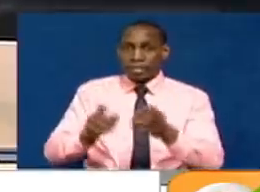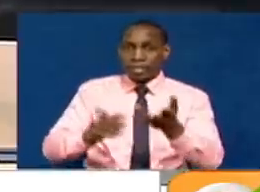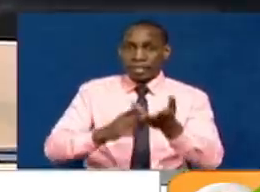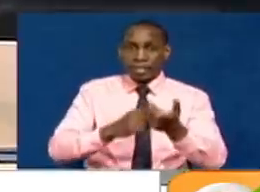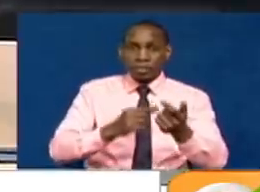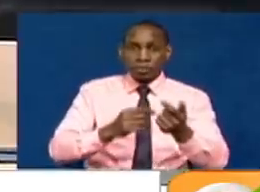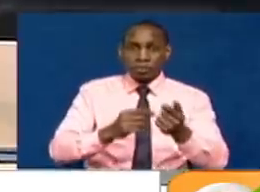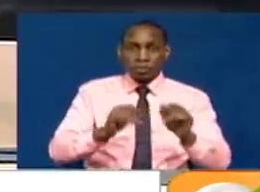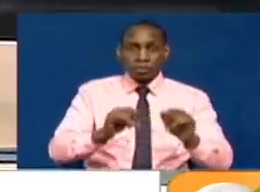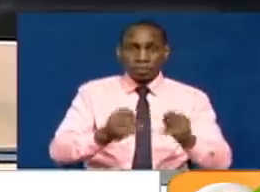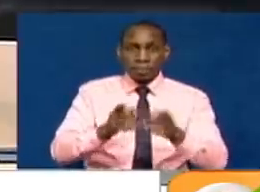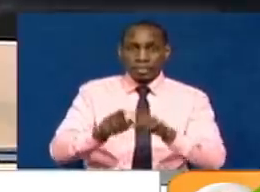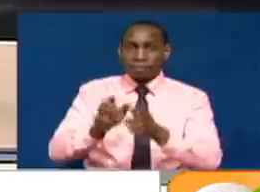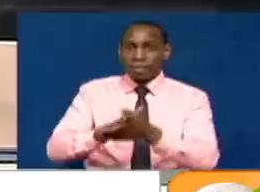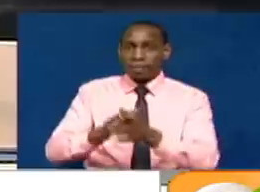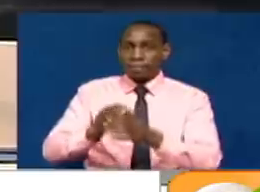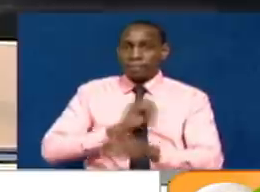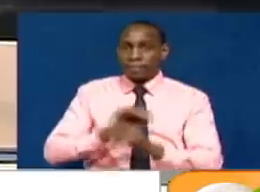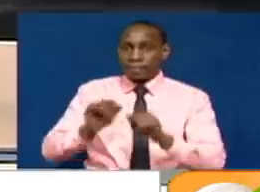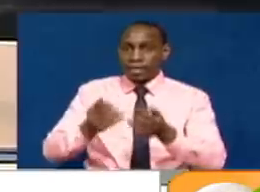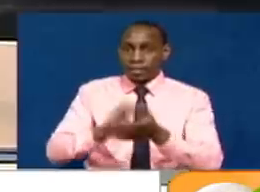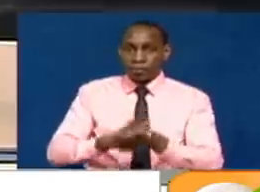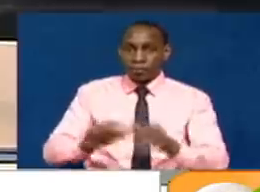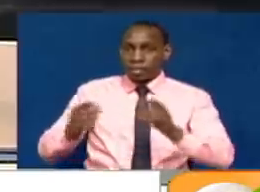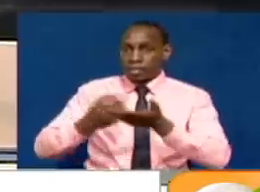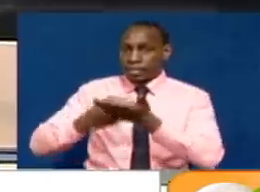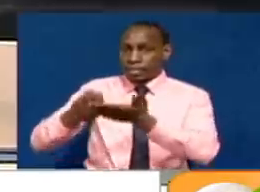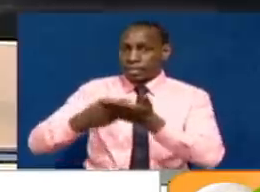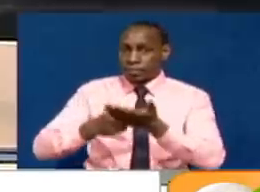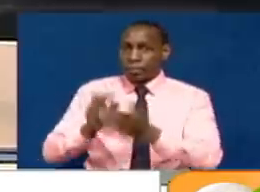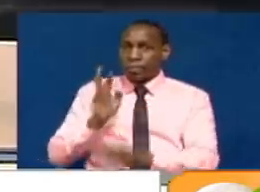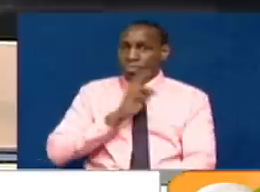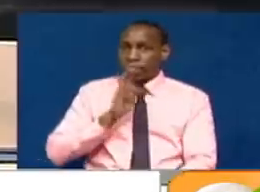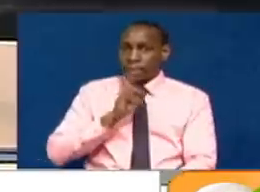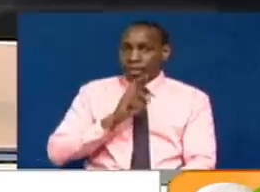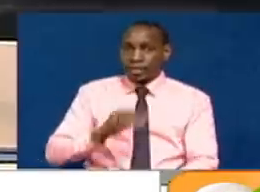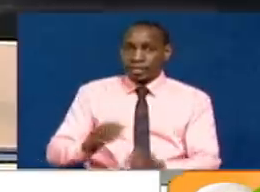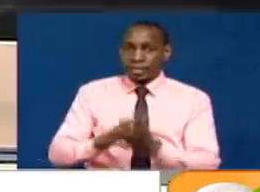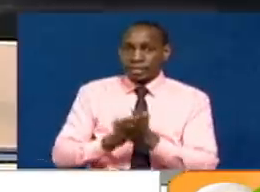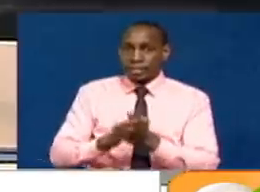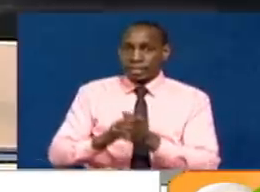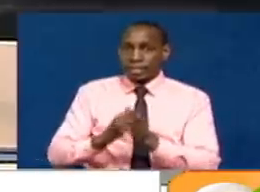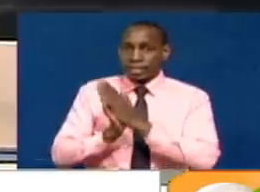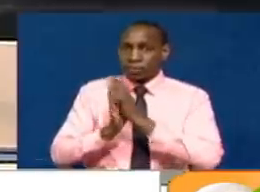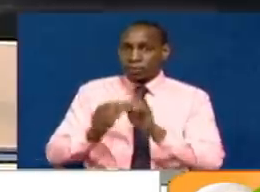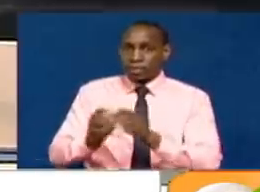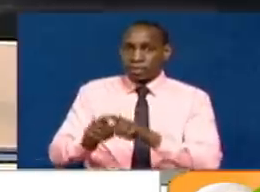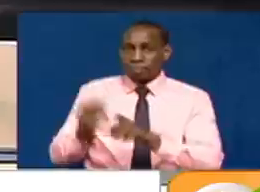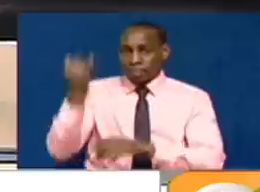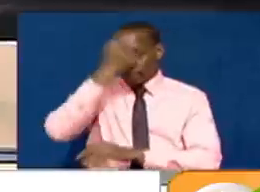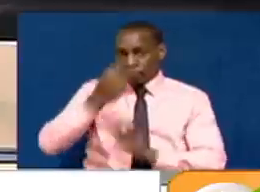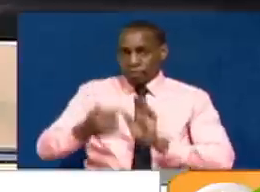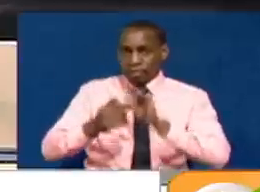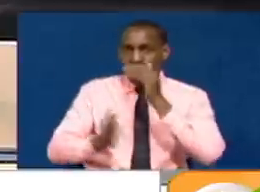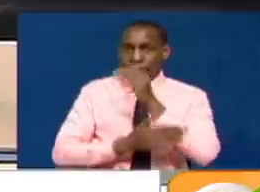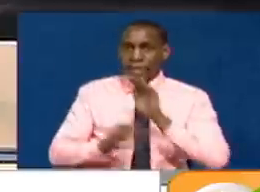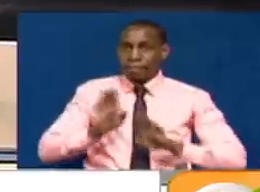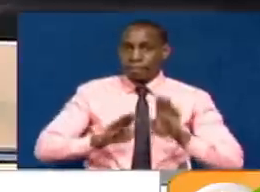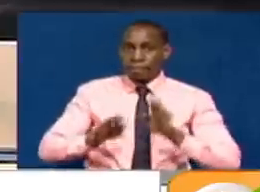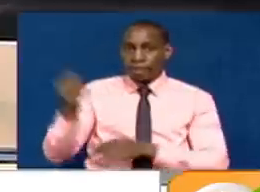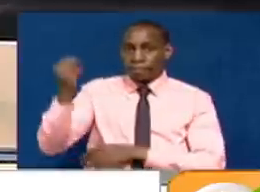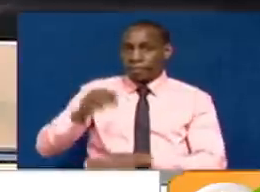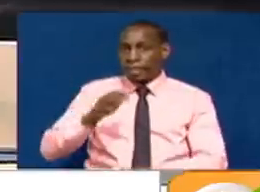new fears. What now? On Jamila's memo, the dangers of a single story, the bad manners in politics and the